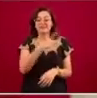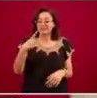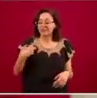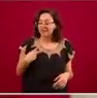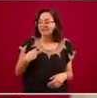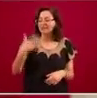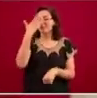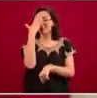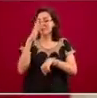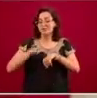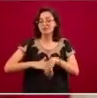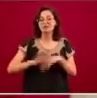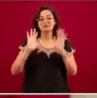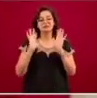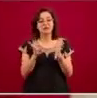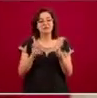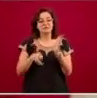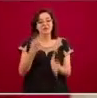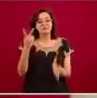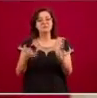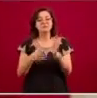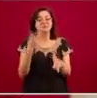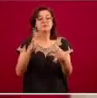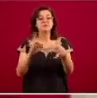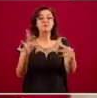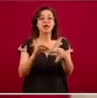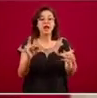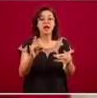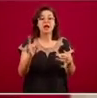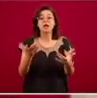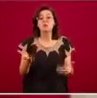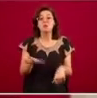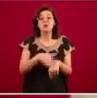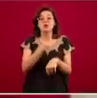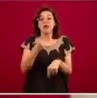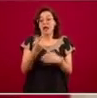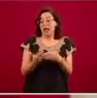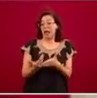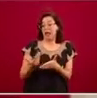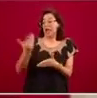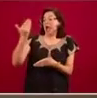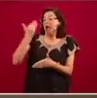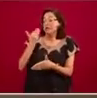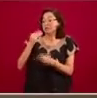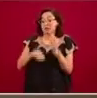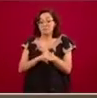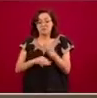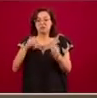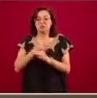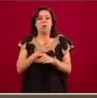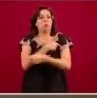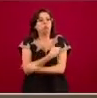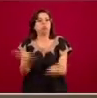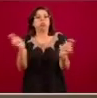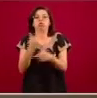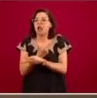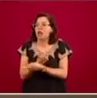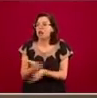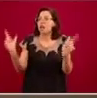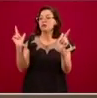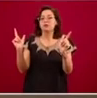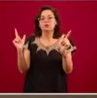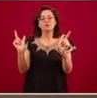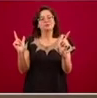this several times. I explained this morning. There was a misuse, there was a